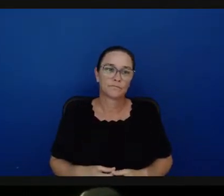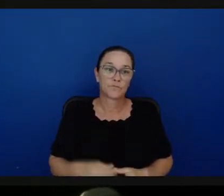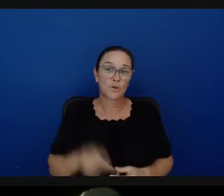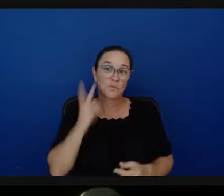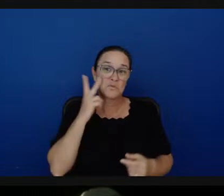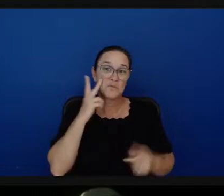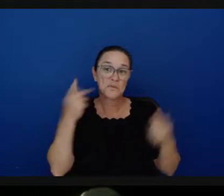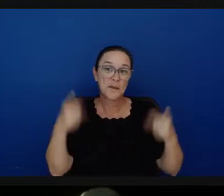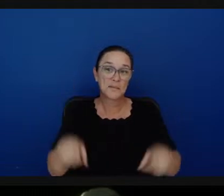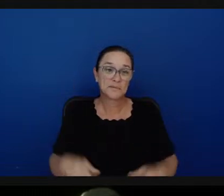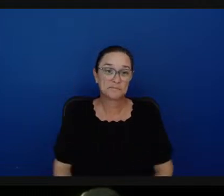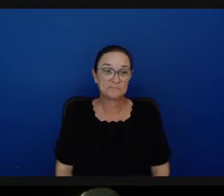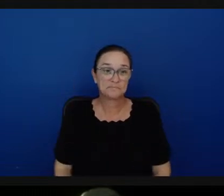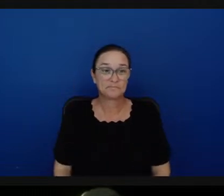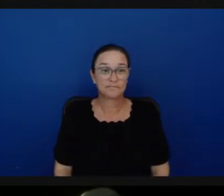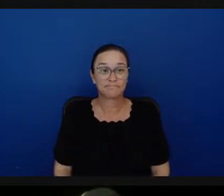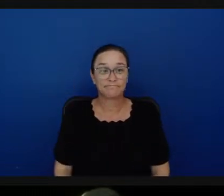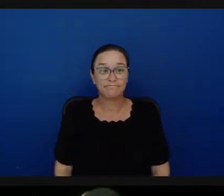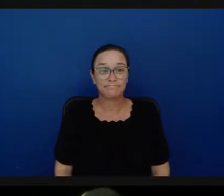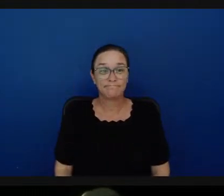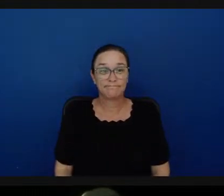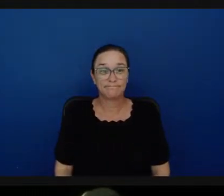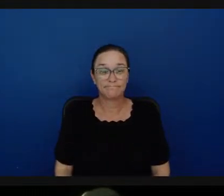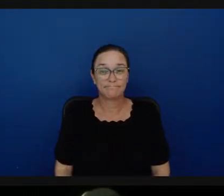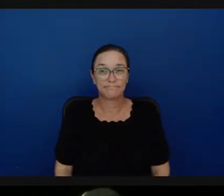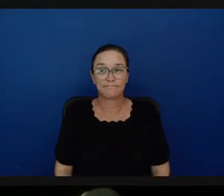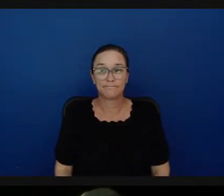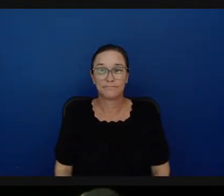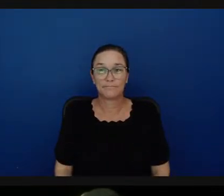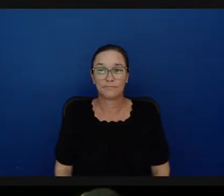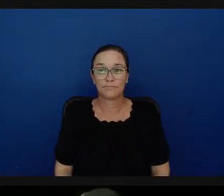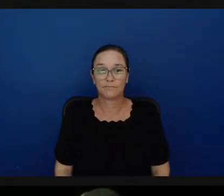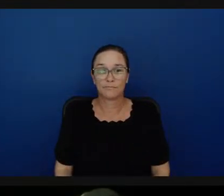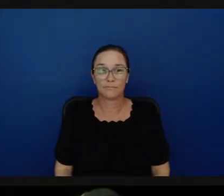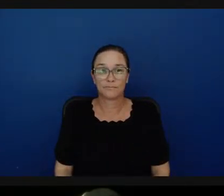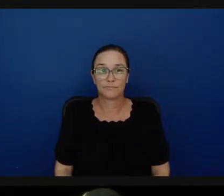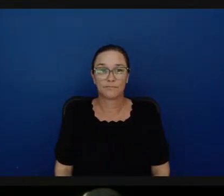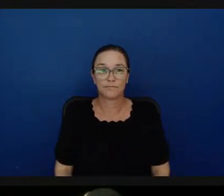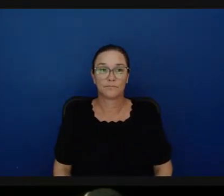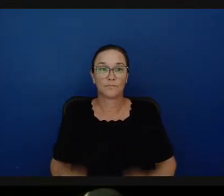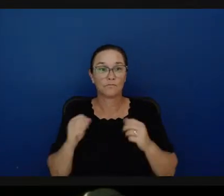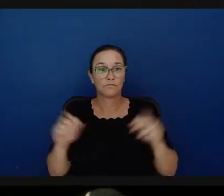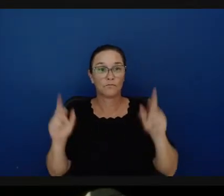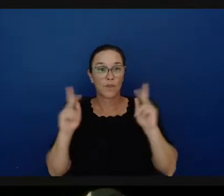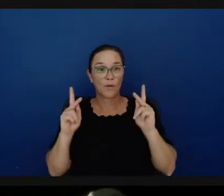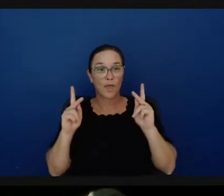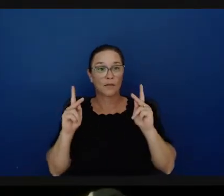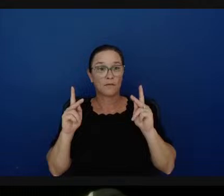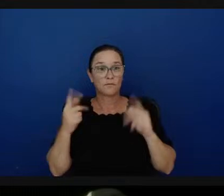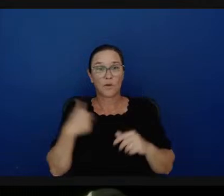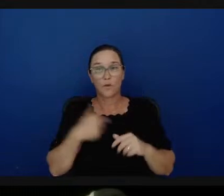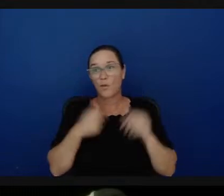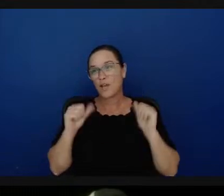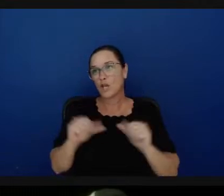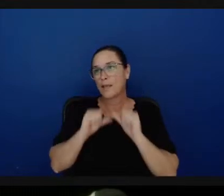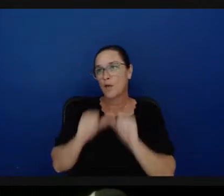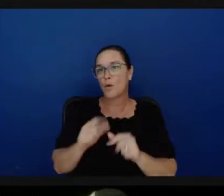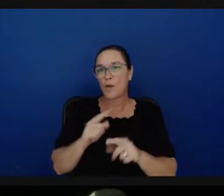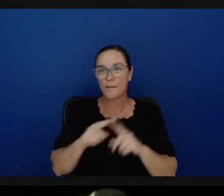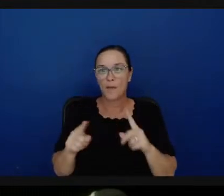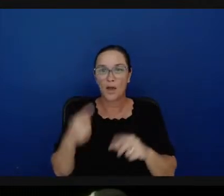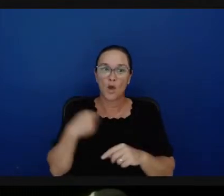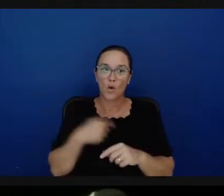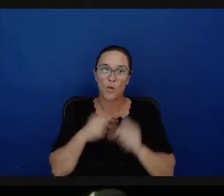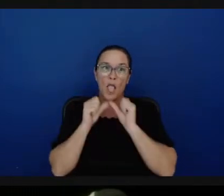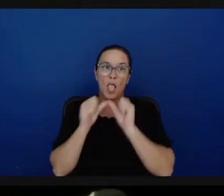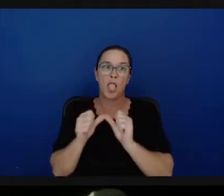happens. All right. It's a good discussion to have, yeah. Yeah. All right, well, we could always keep going, but we went really long last week, and